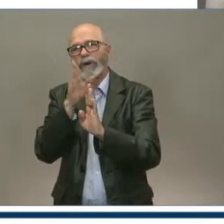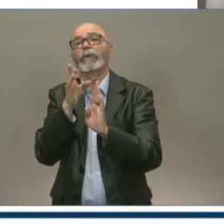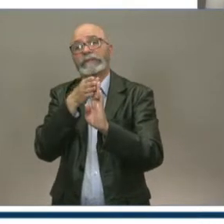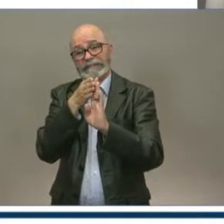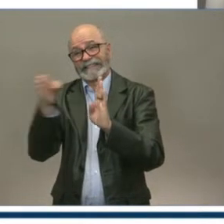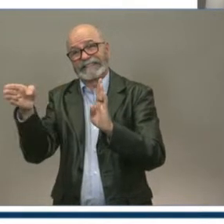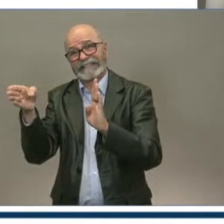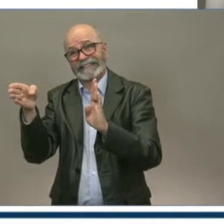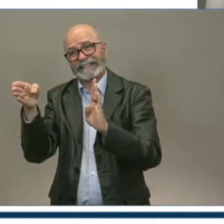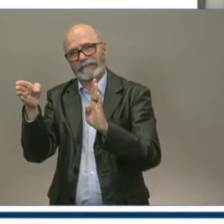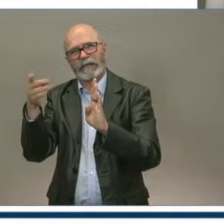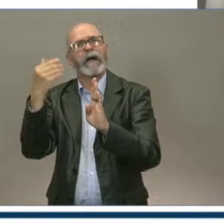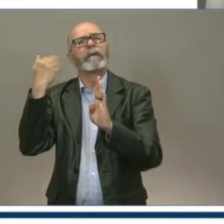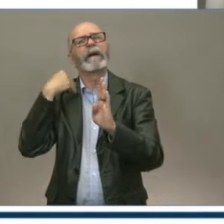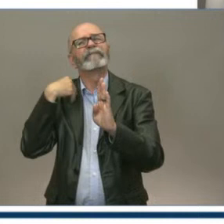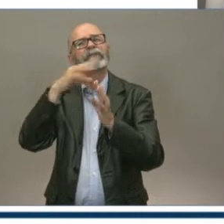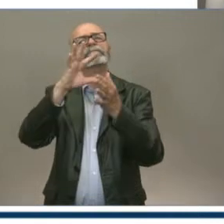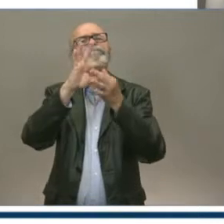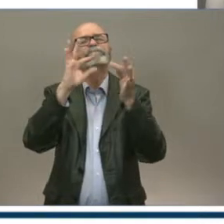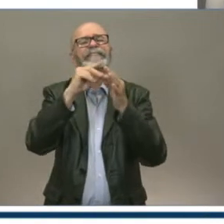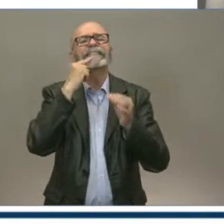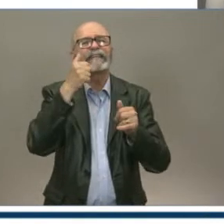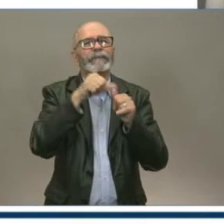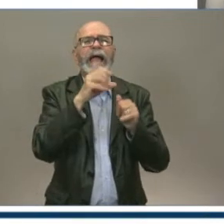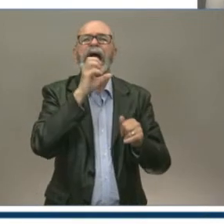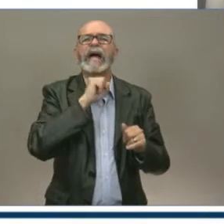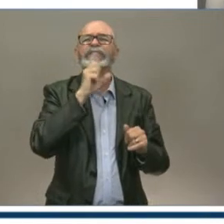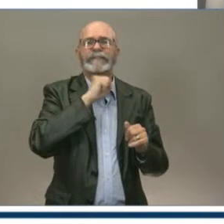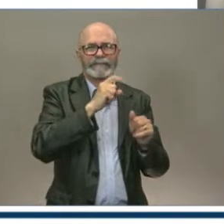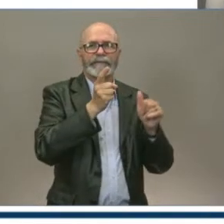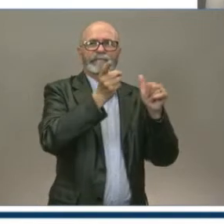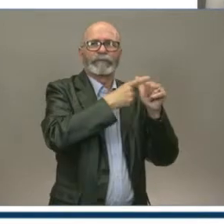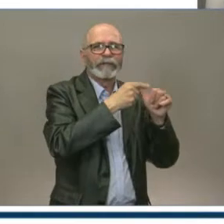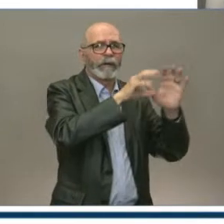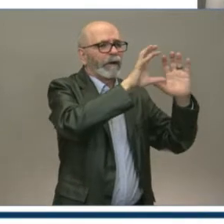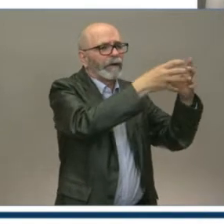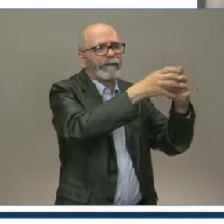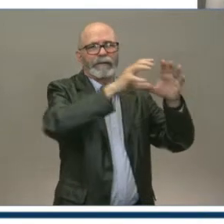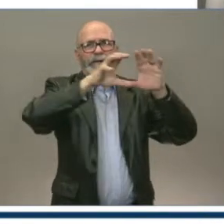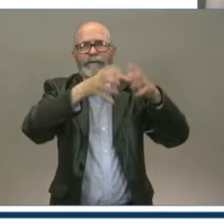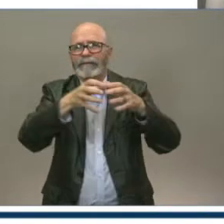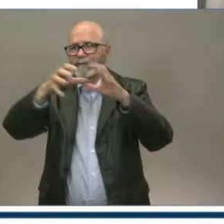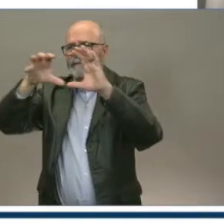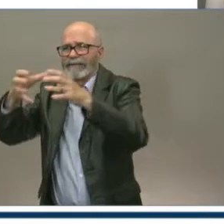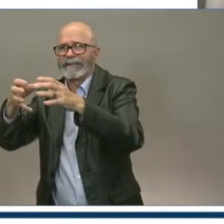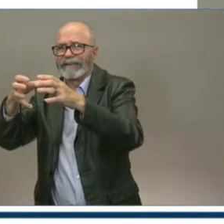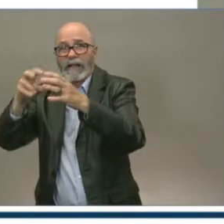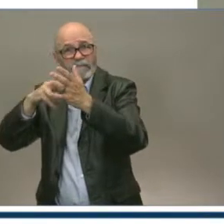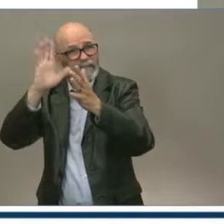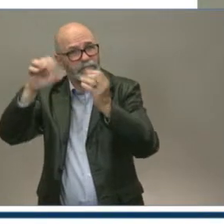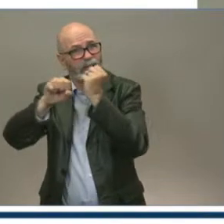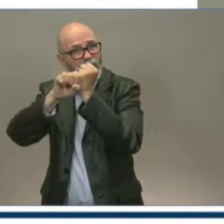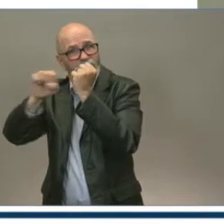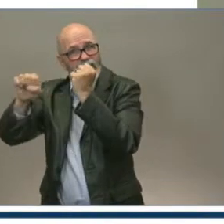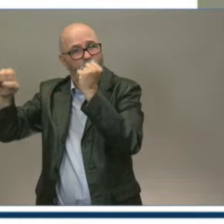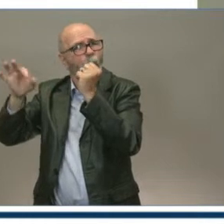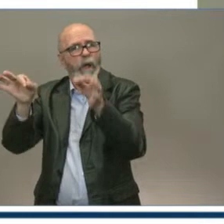through age groups every week, so does this push back the rest of the age groups? No, in fact, we